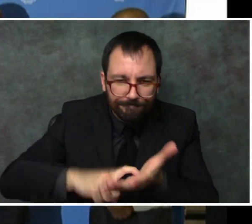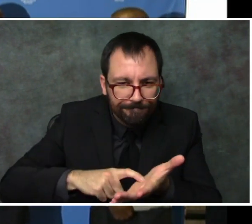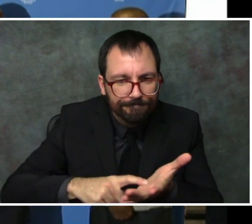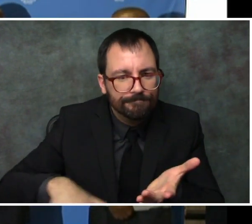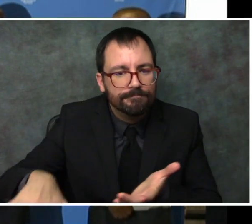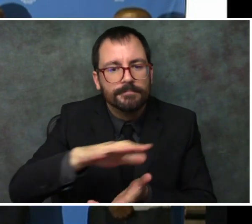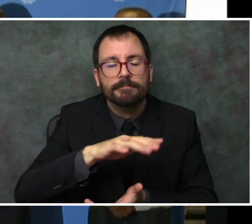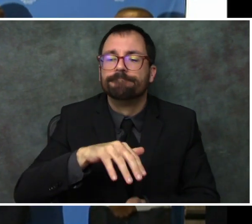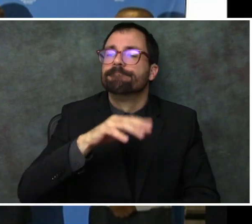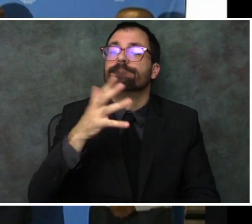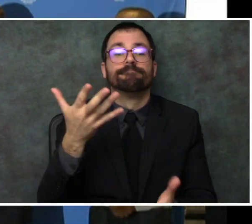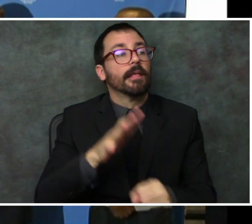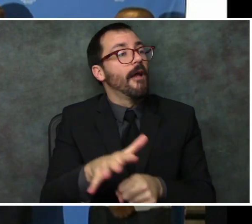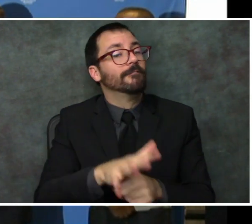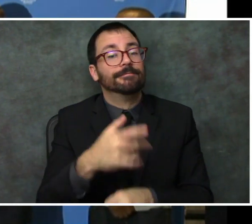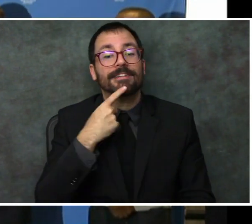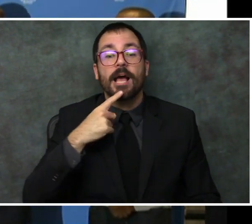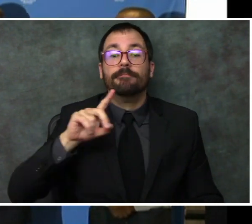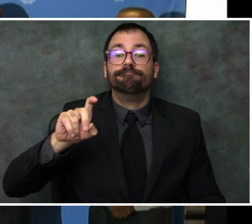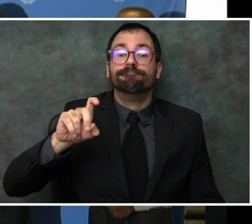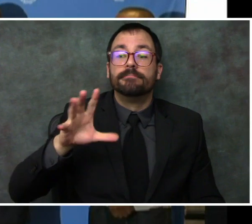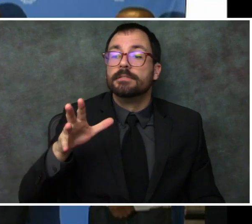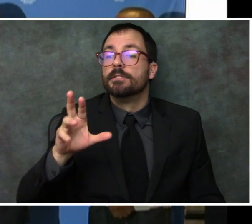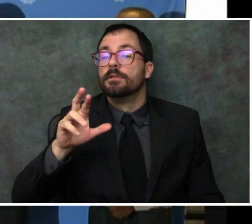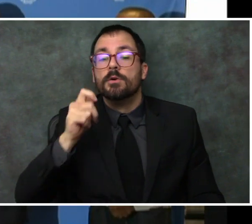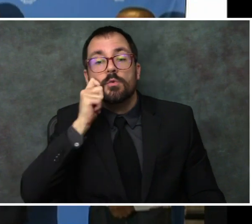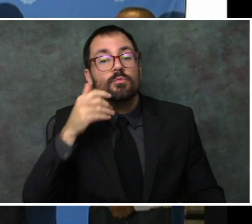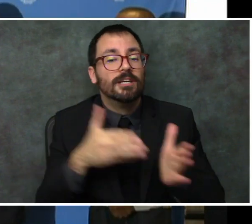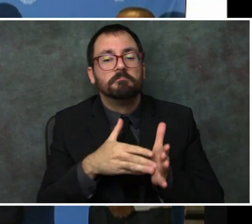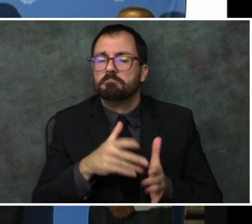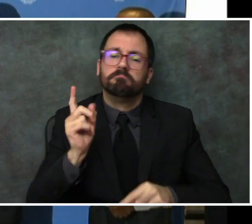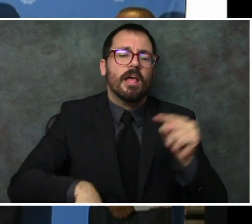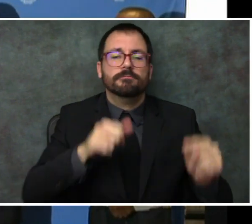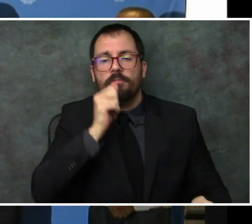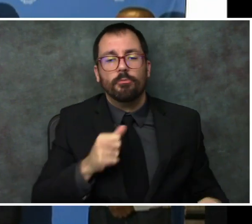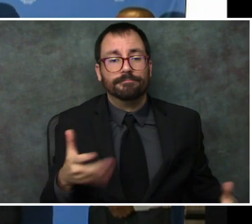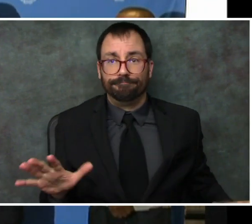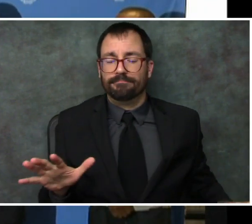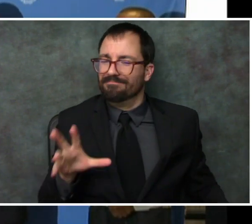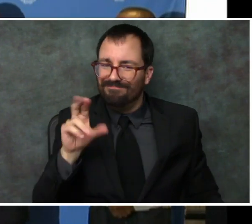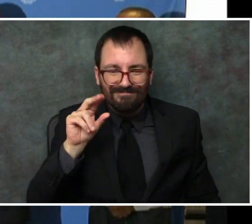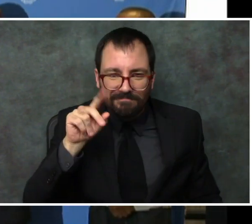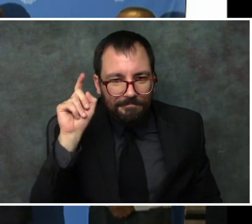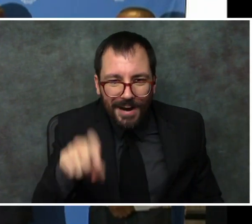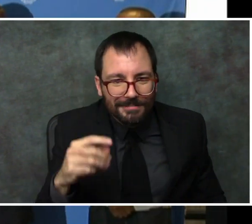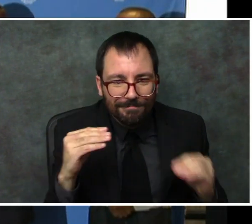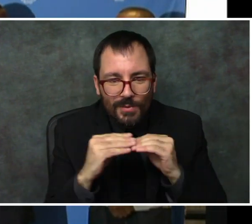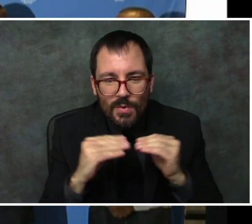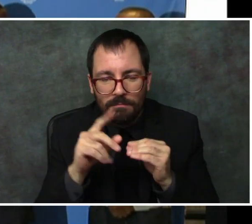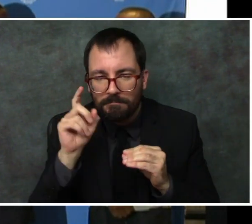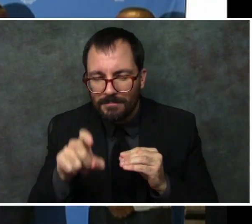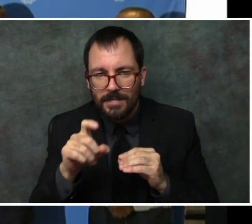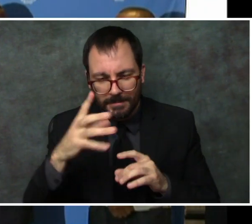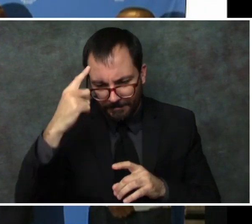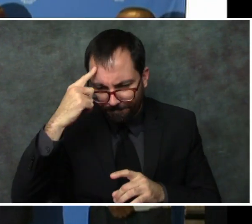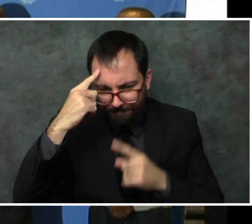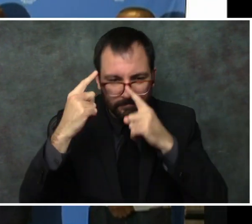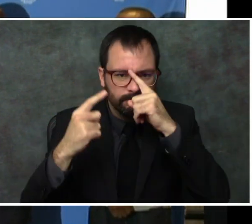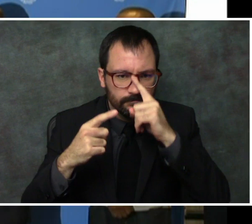to say that racism will not be tolerated. We must actively, intentionally,